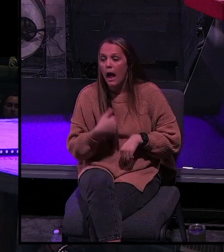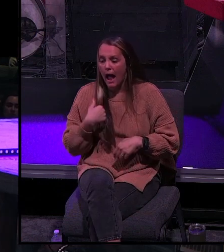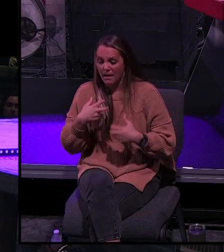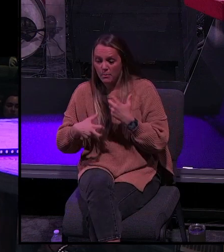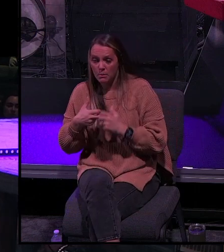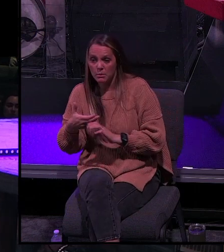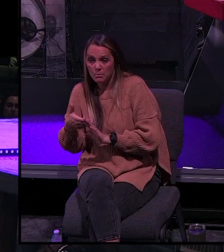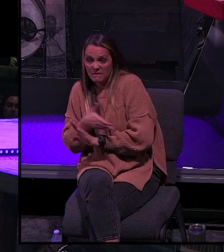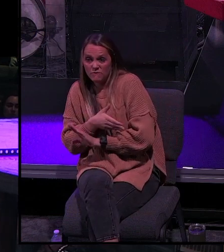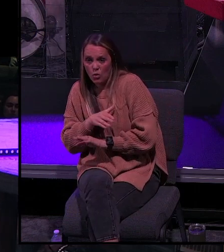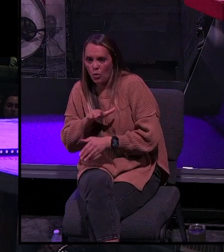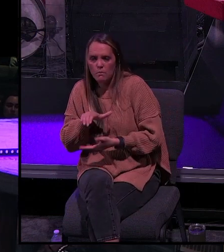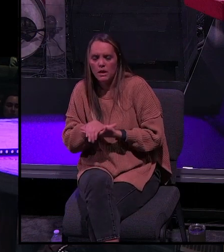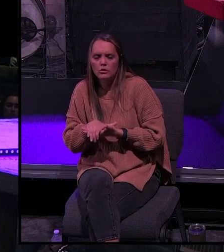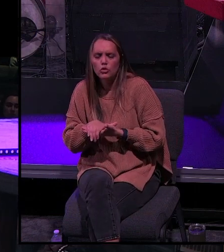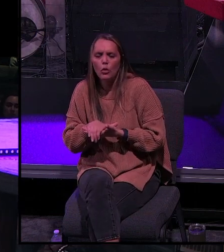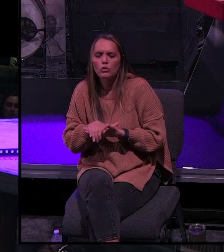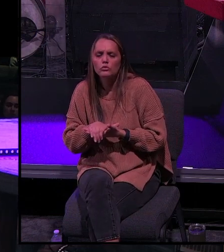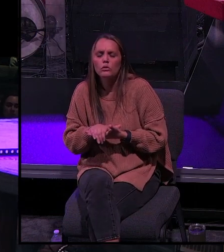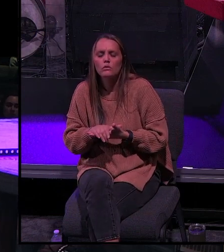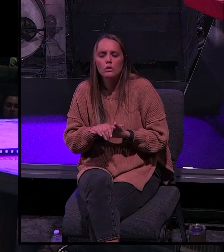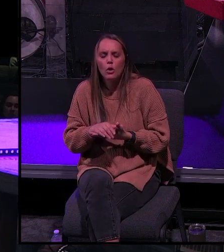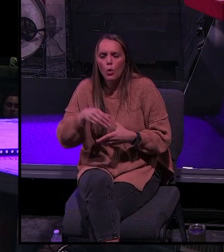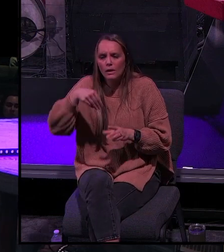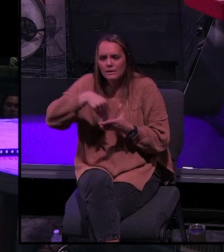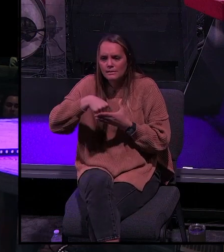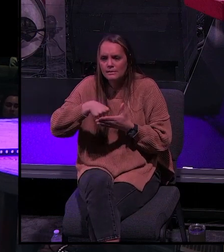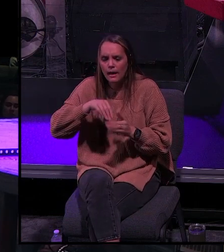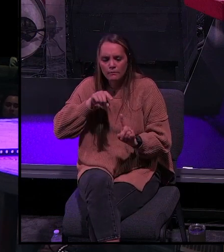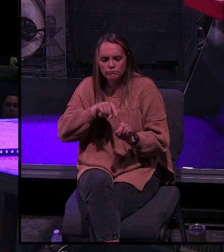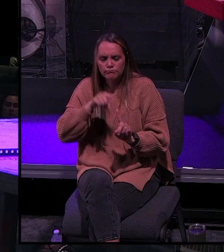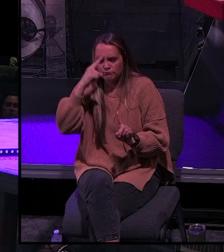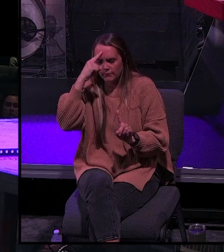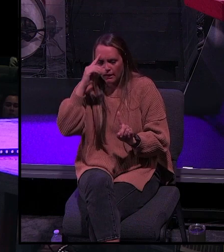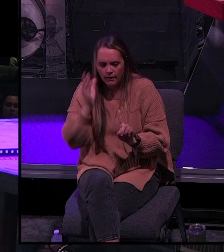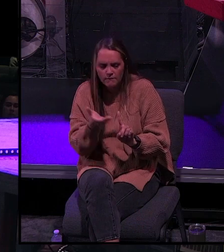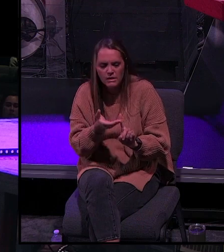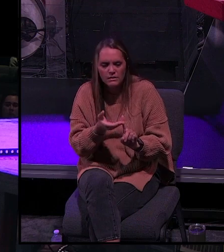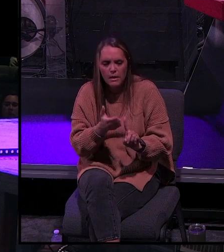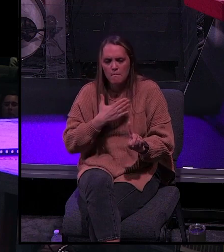bad marriage caused all my problems. Your bad marriage didn't cause your problems.